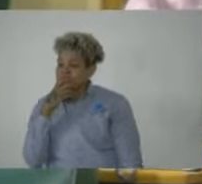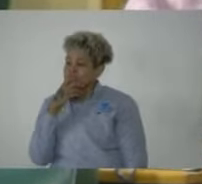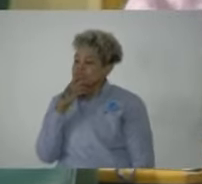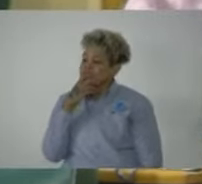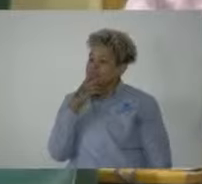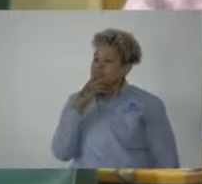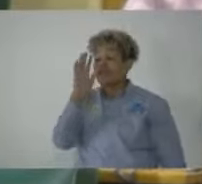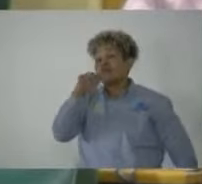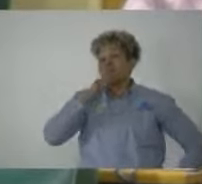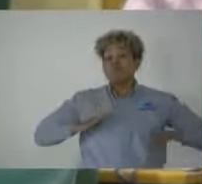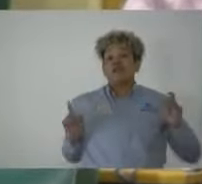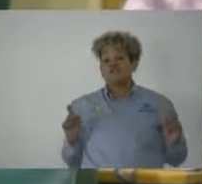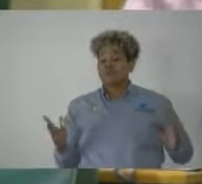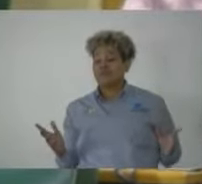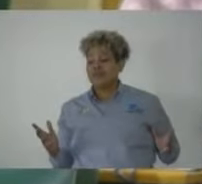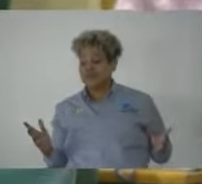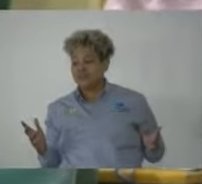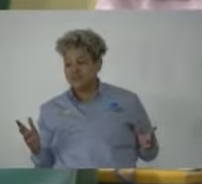And Madam Speaker,